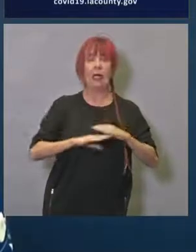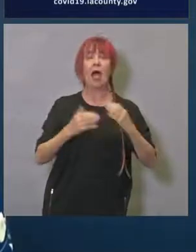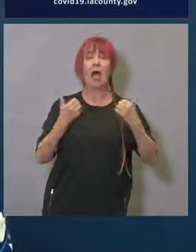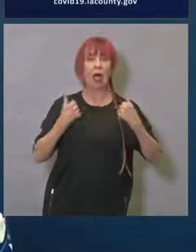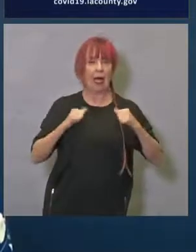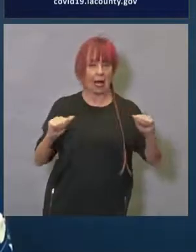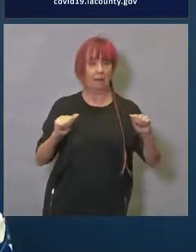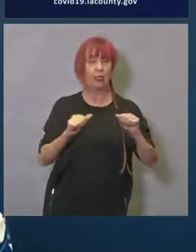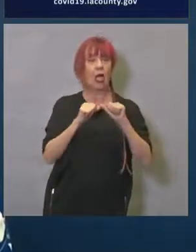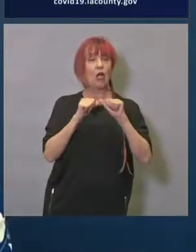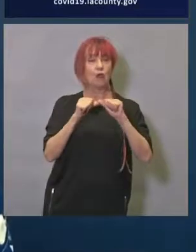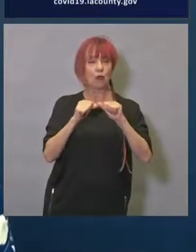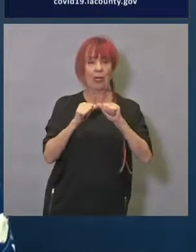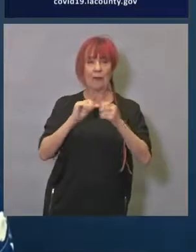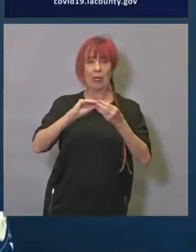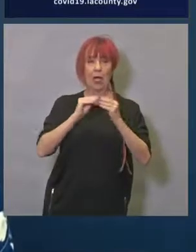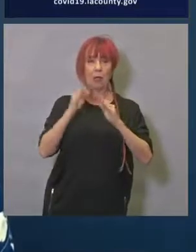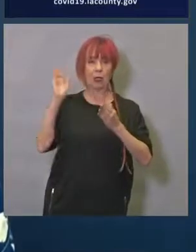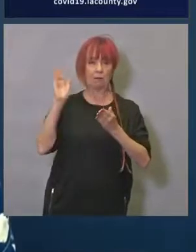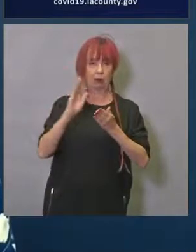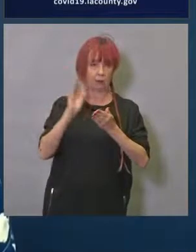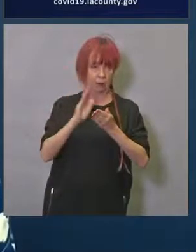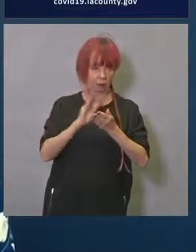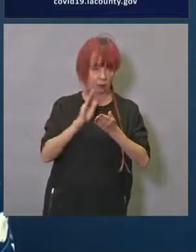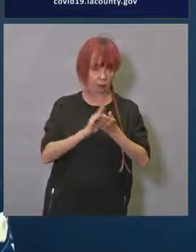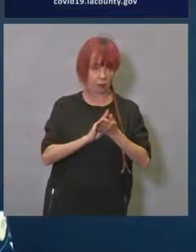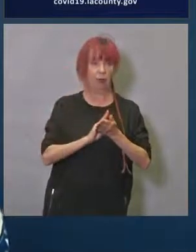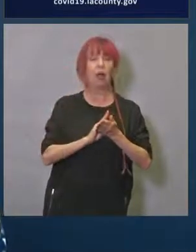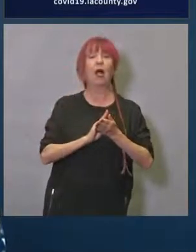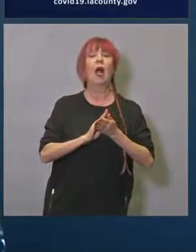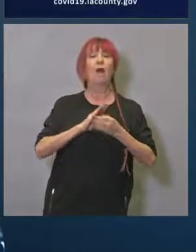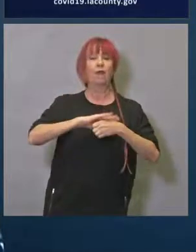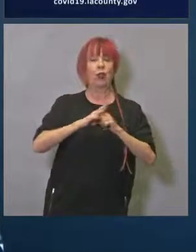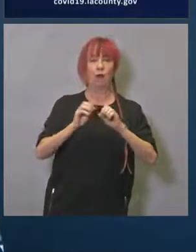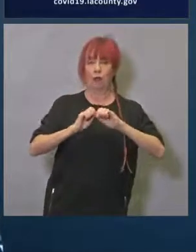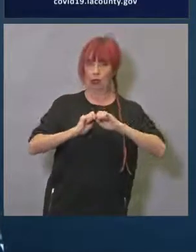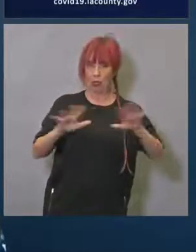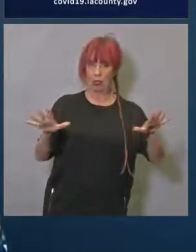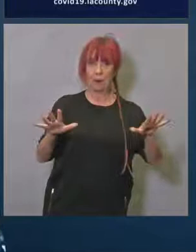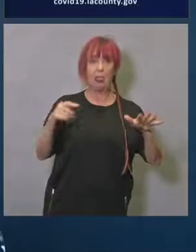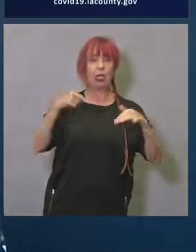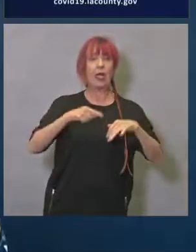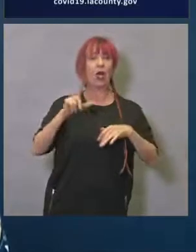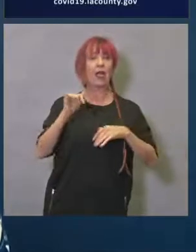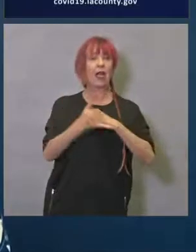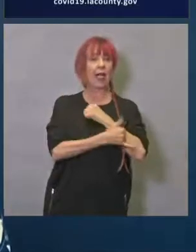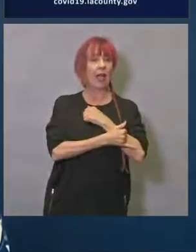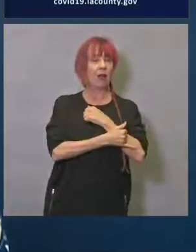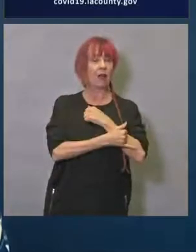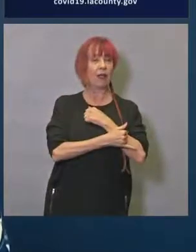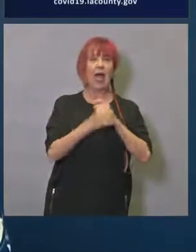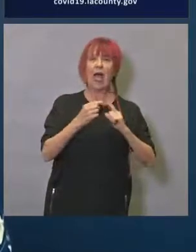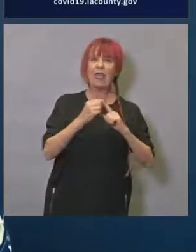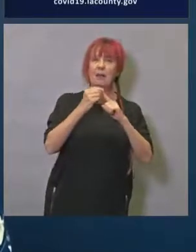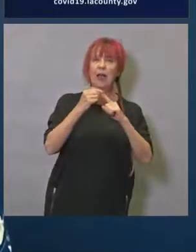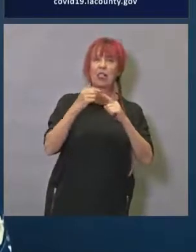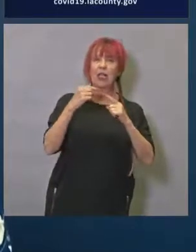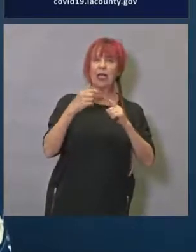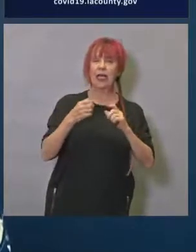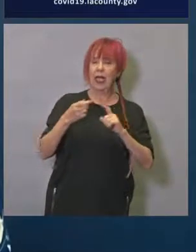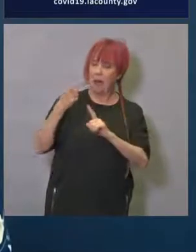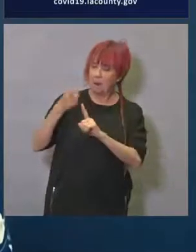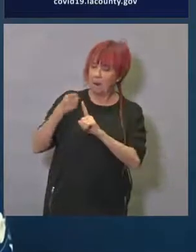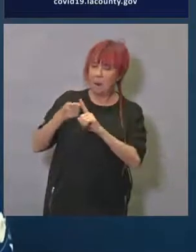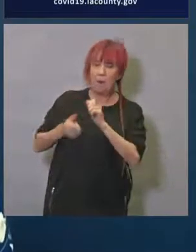the downward trend of COVID-19 transmission in Los Angeles County, particularly among the most